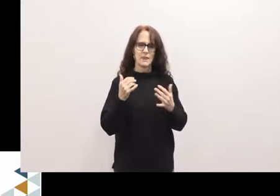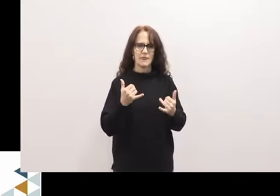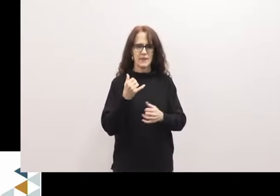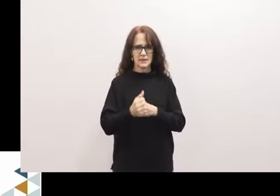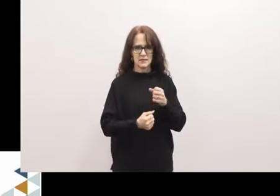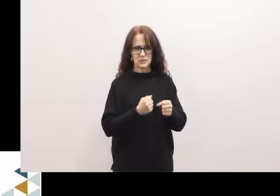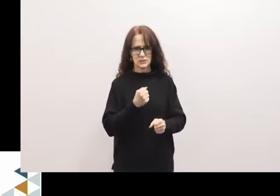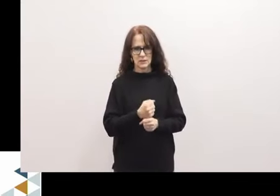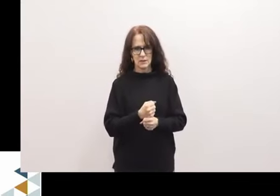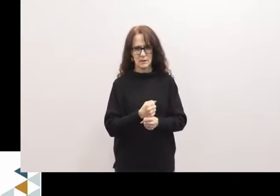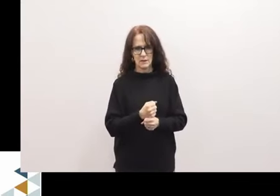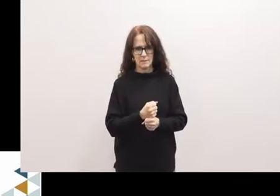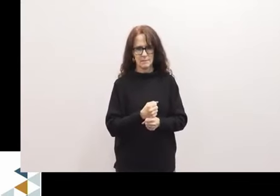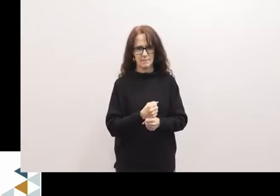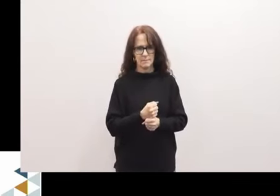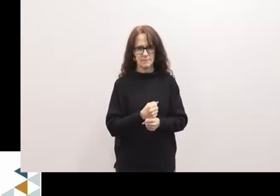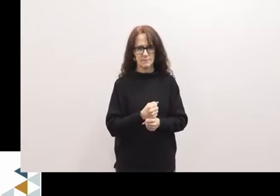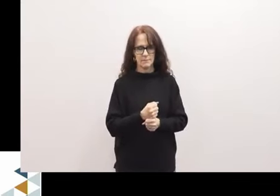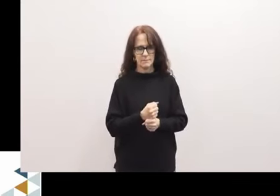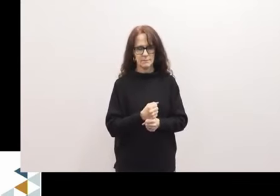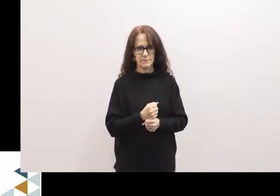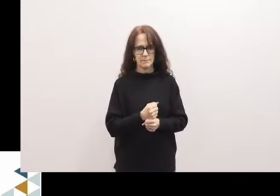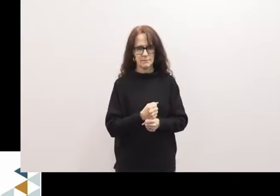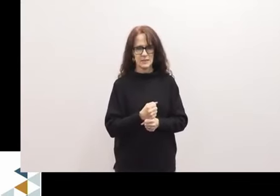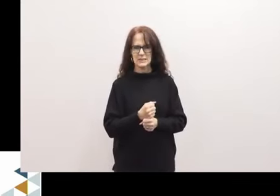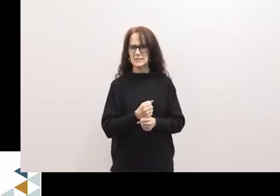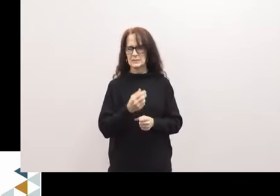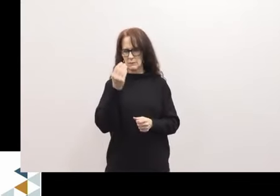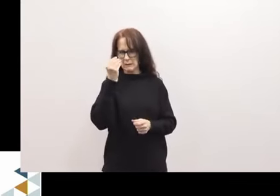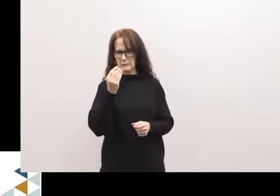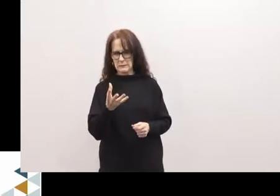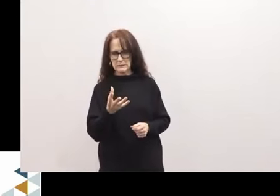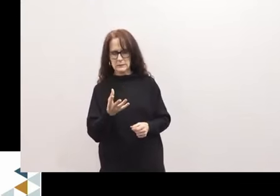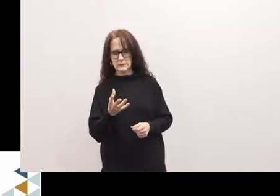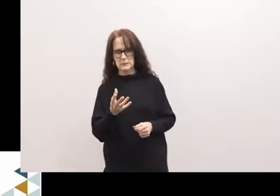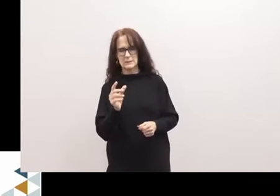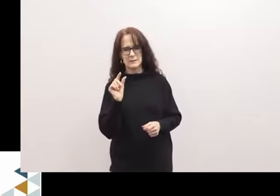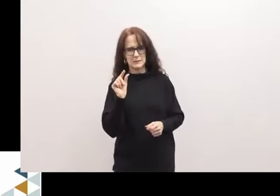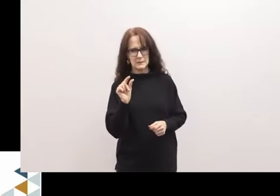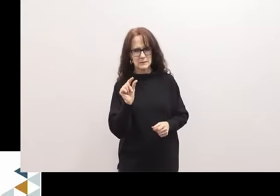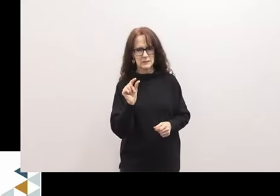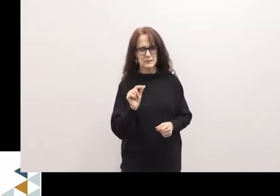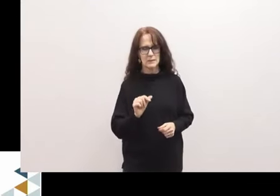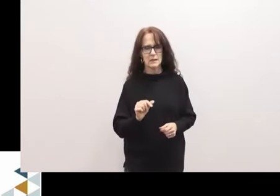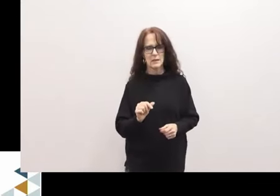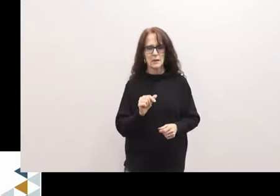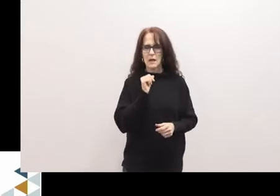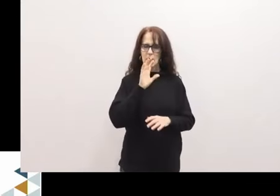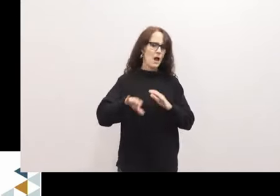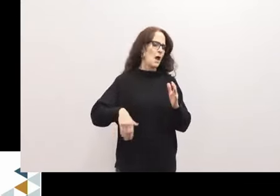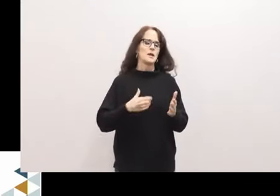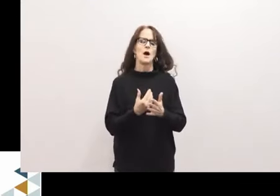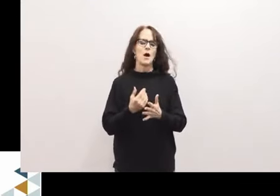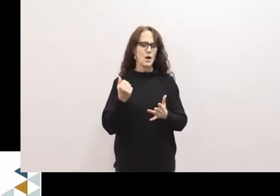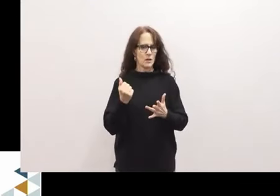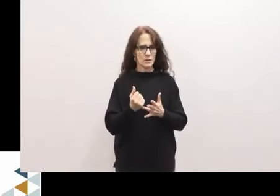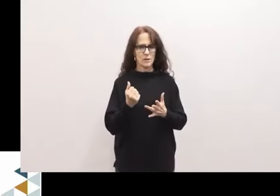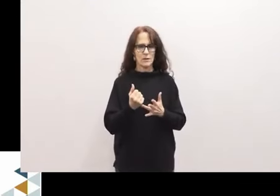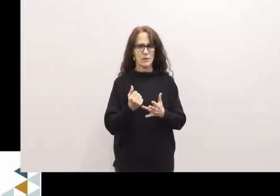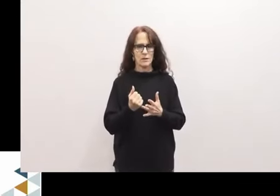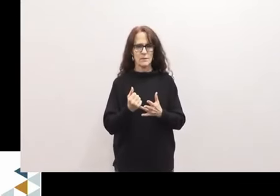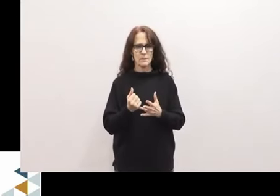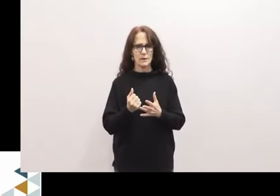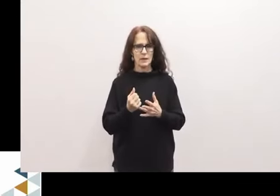So just an important note to make is that not all ninth graders are within